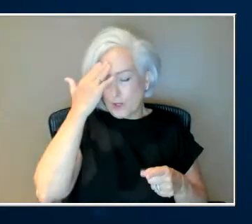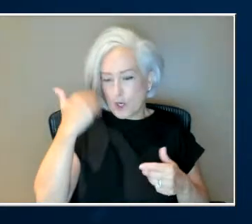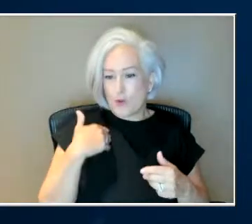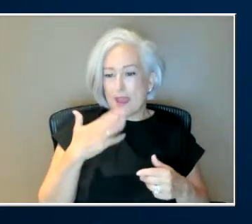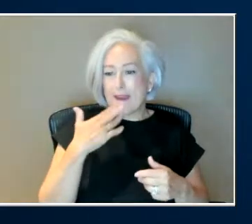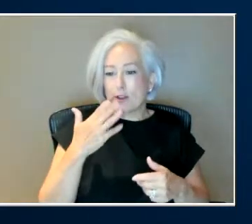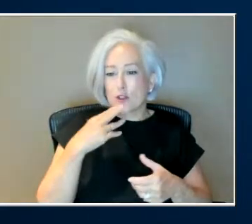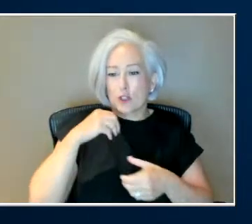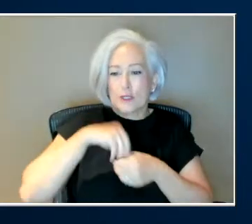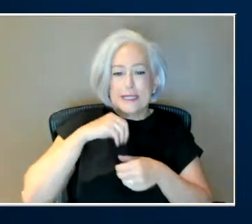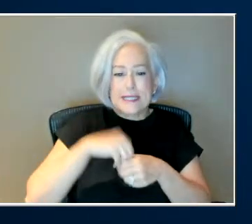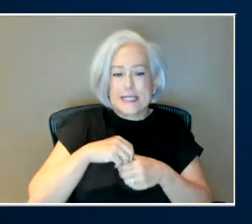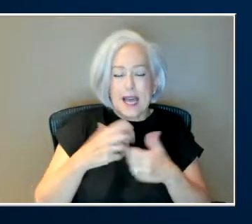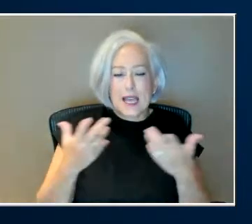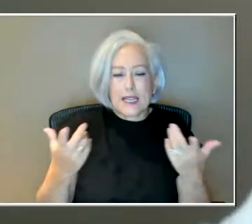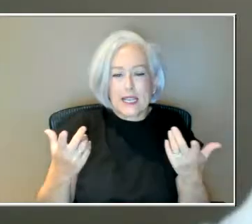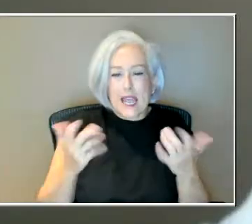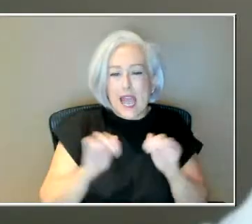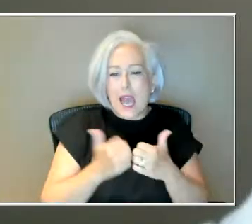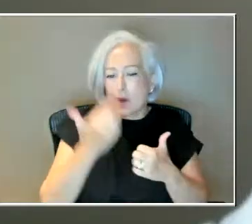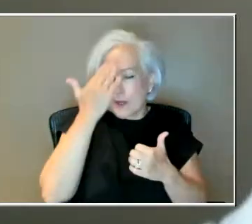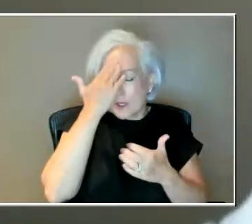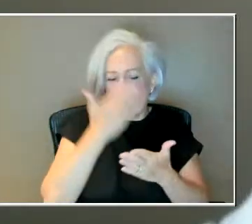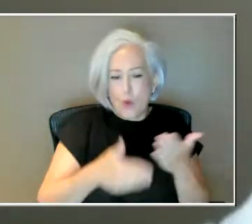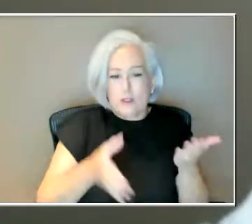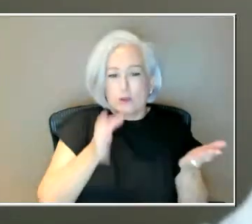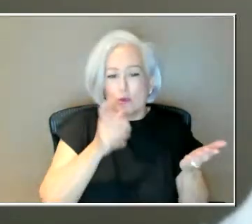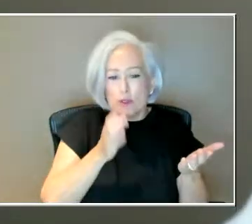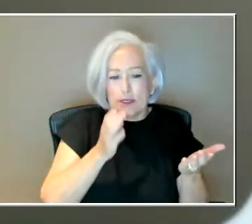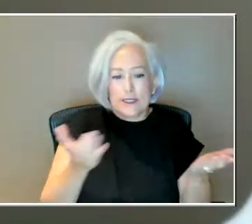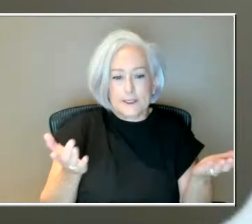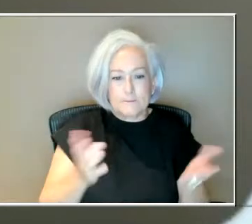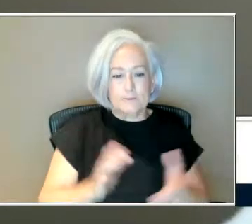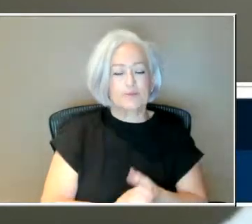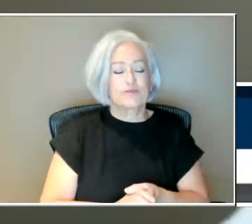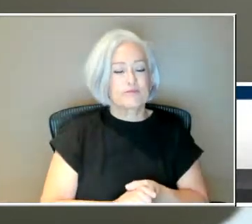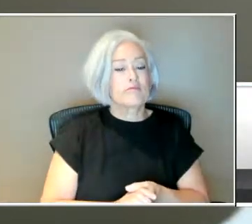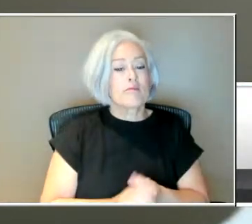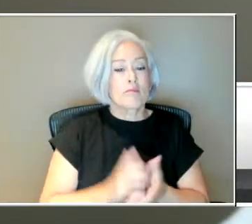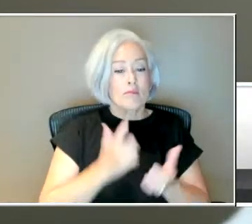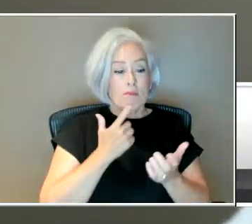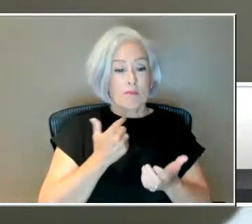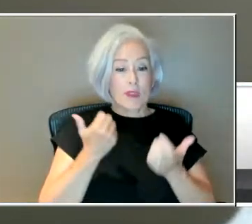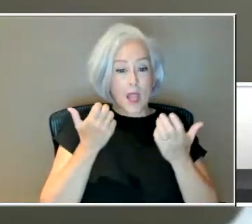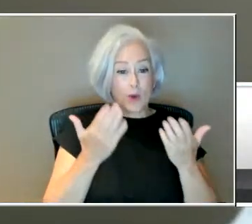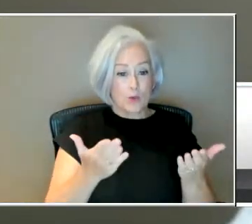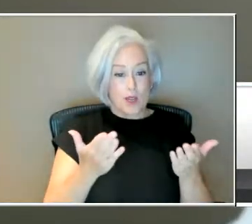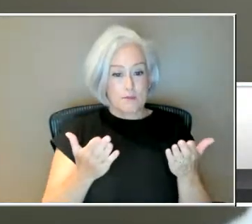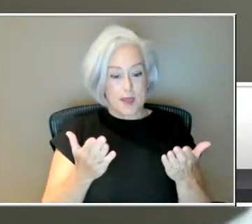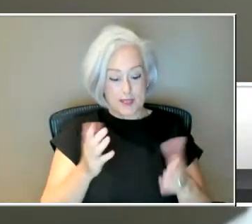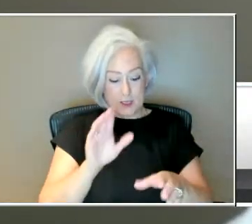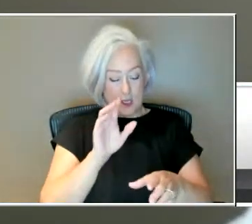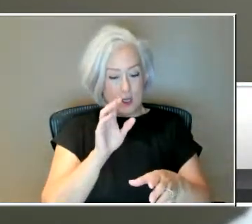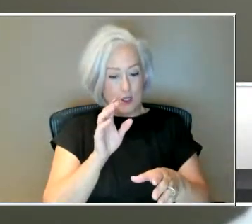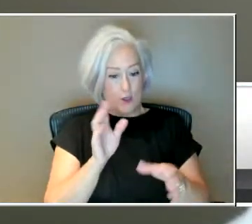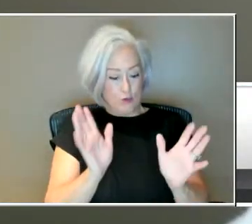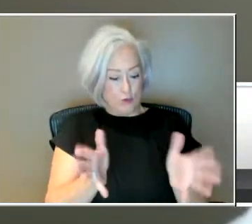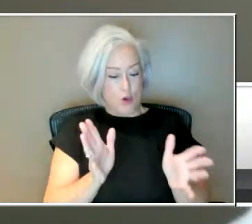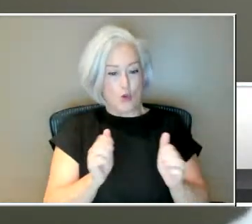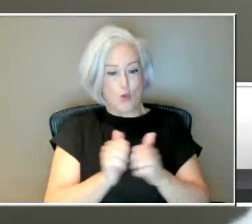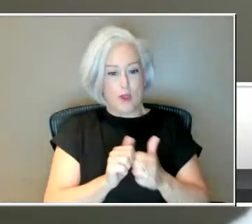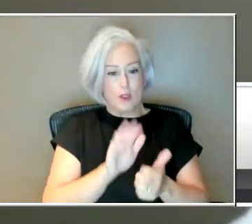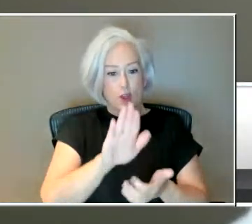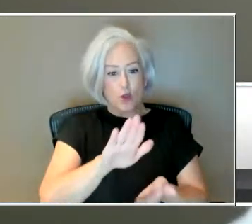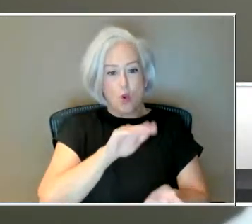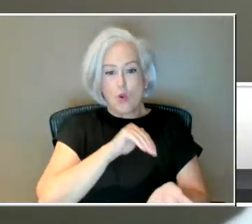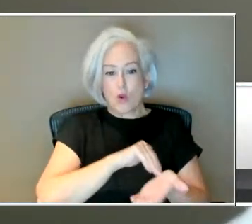know what to drink? That's a good question. I would recommend everyone talk to their own individual physician because it'll depend on what medical history you